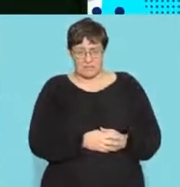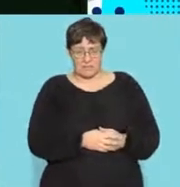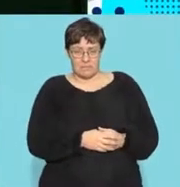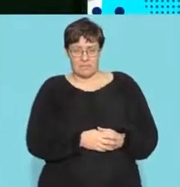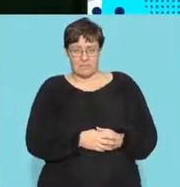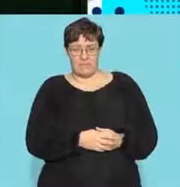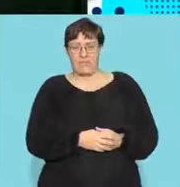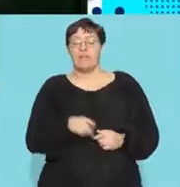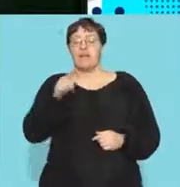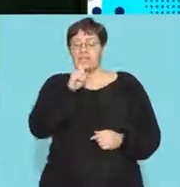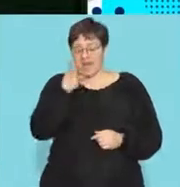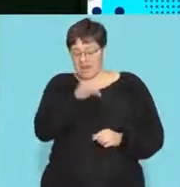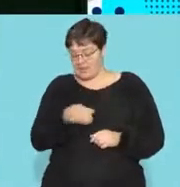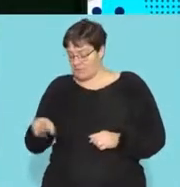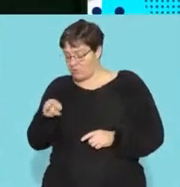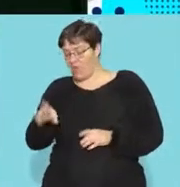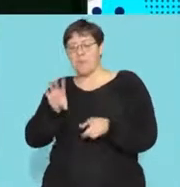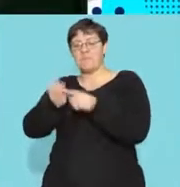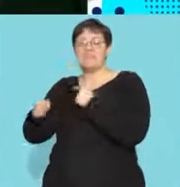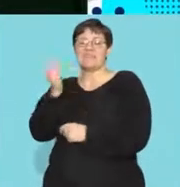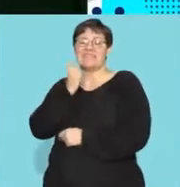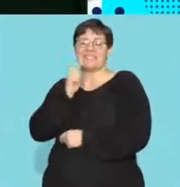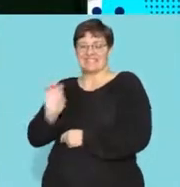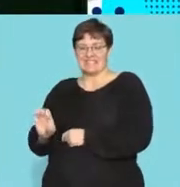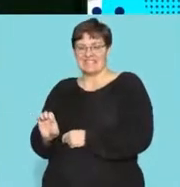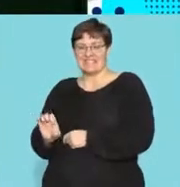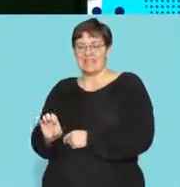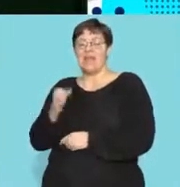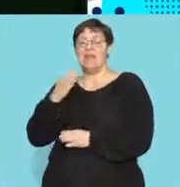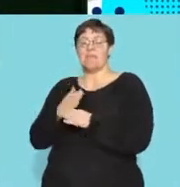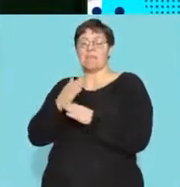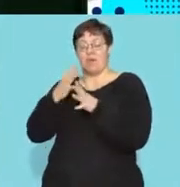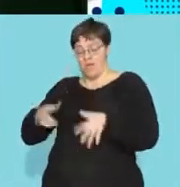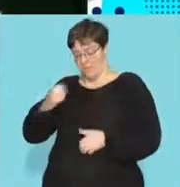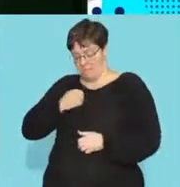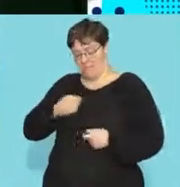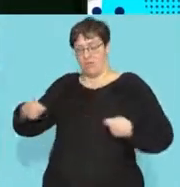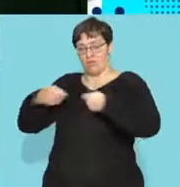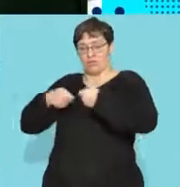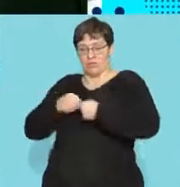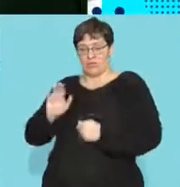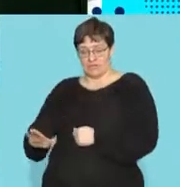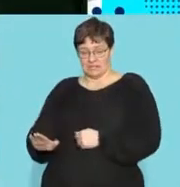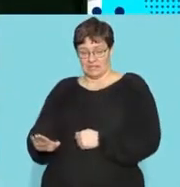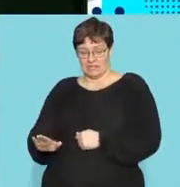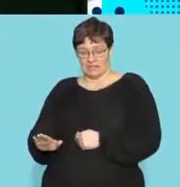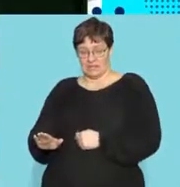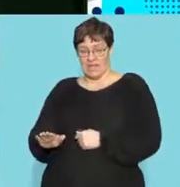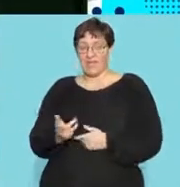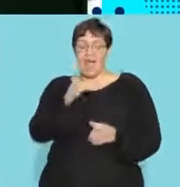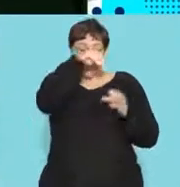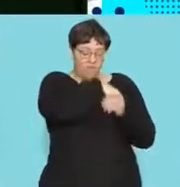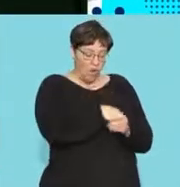Then obviously they'd keep a separate account called employer's contribution. Whereas if it's part of salaries and wages,